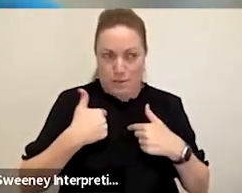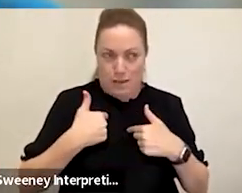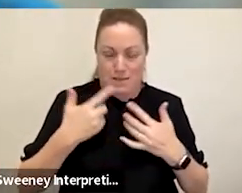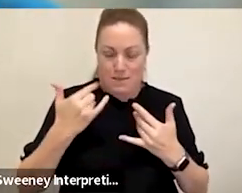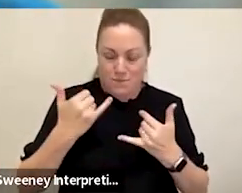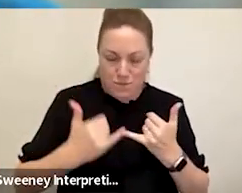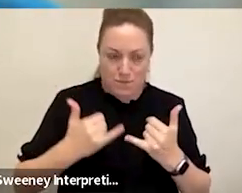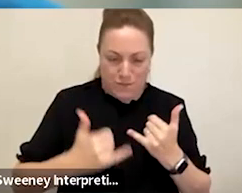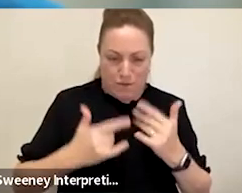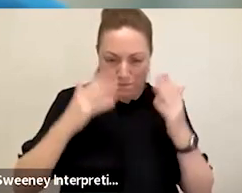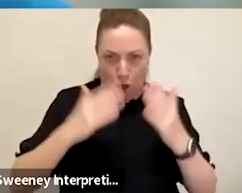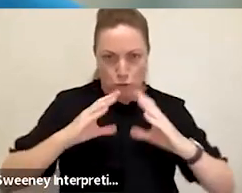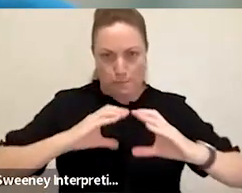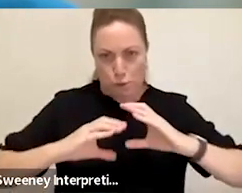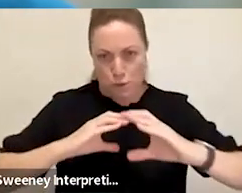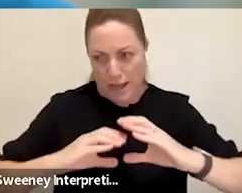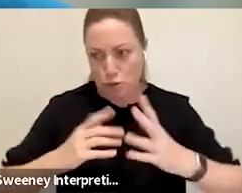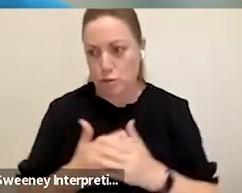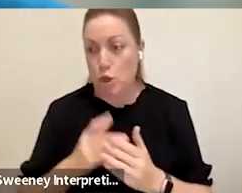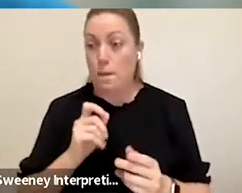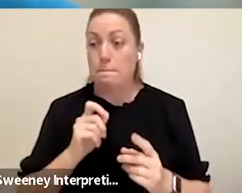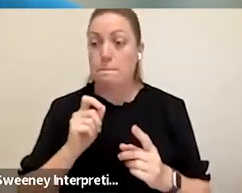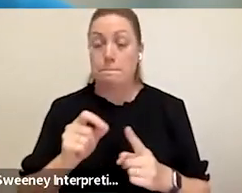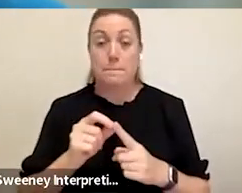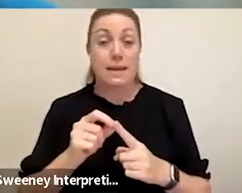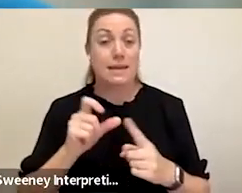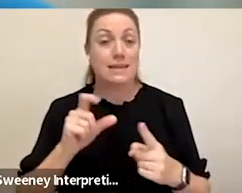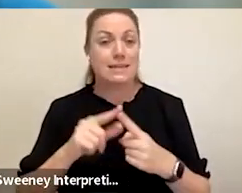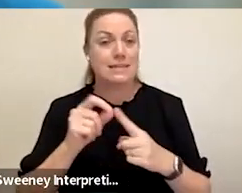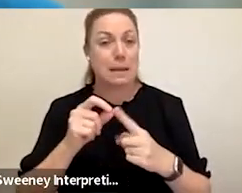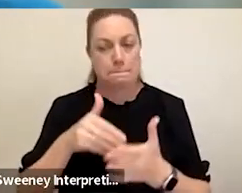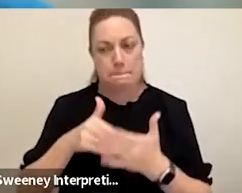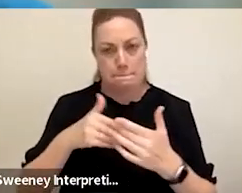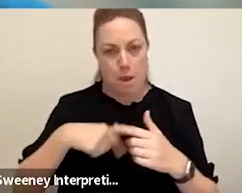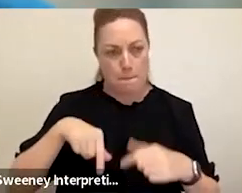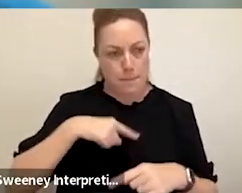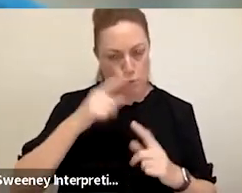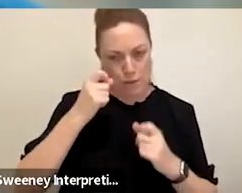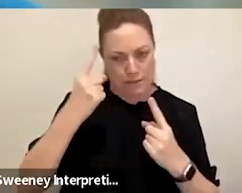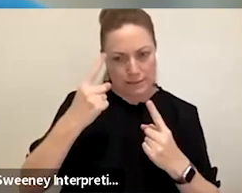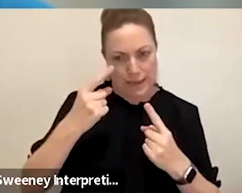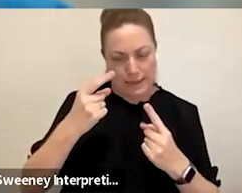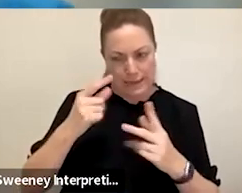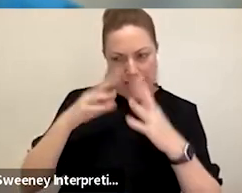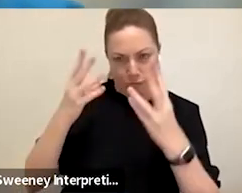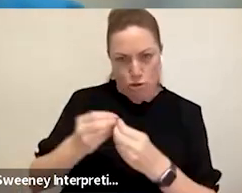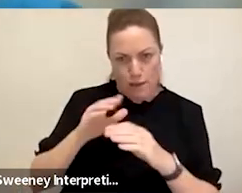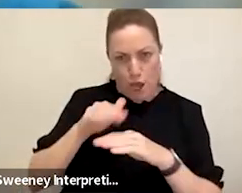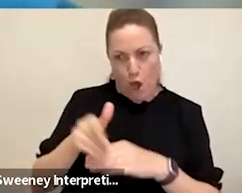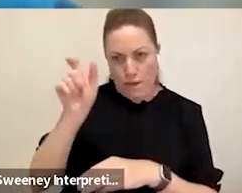us learn how to consider every part of a person and how to help them plan in an emergency. I